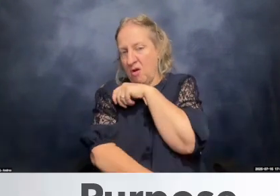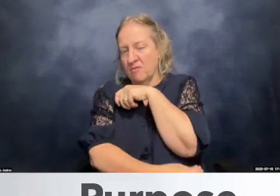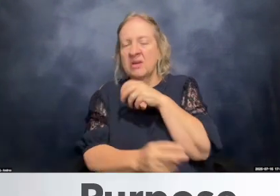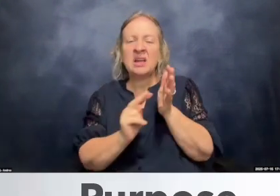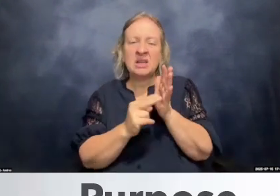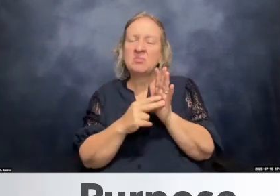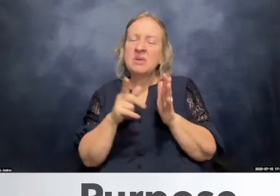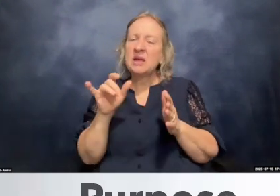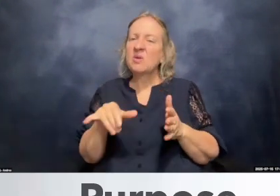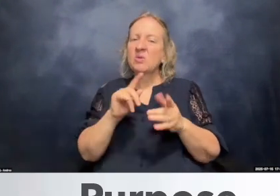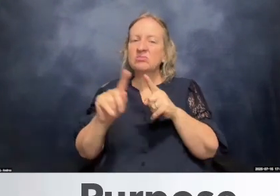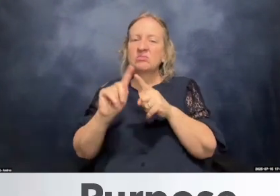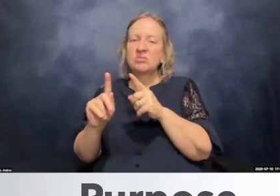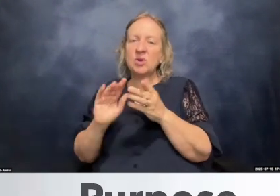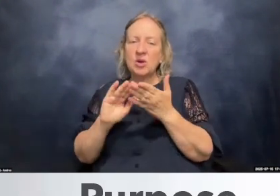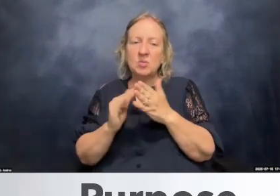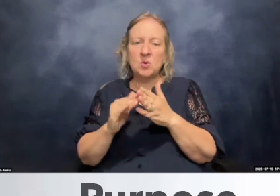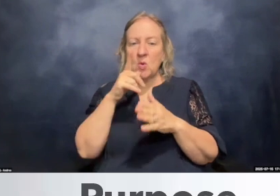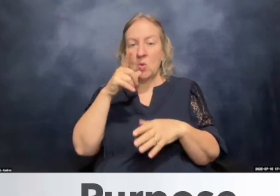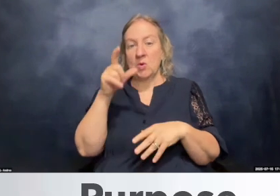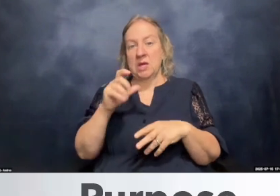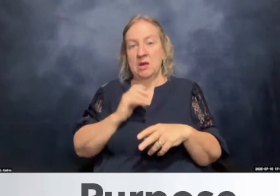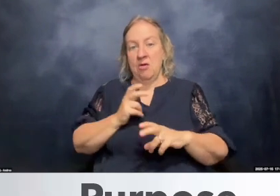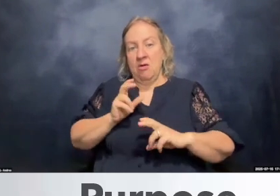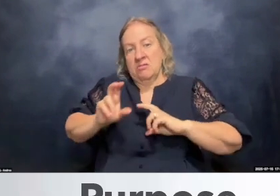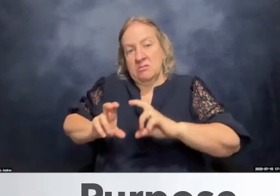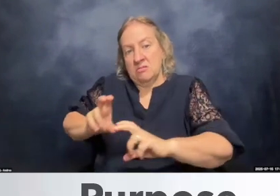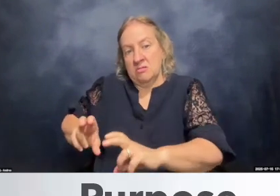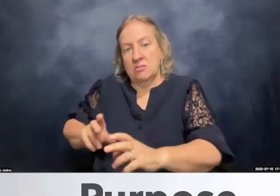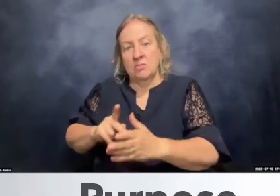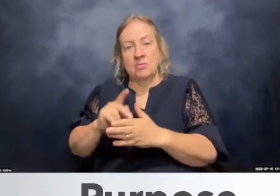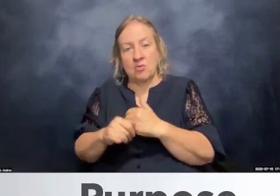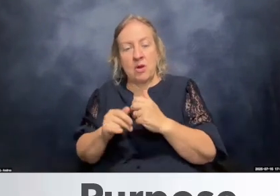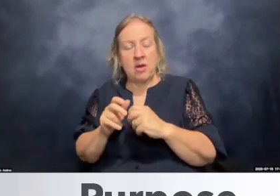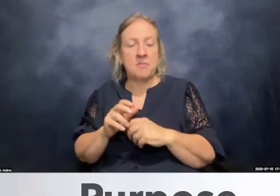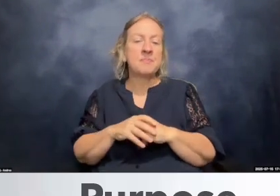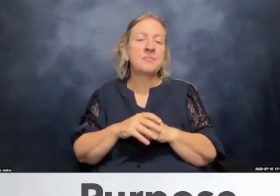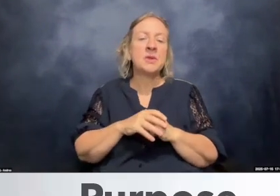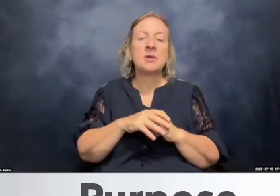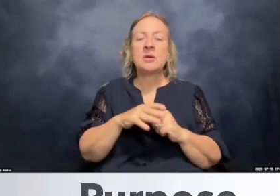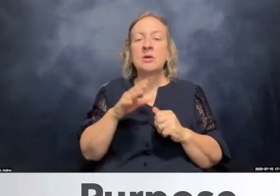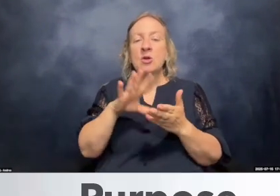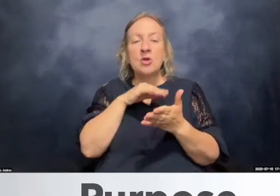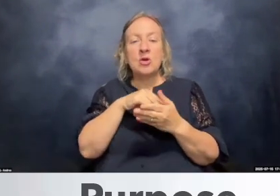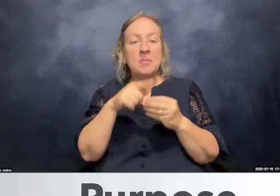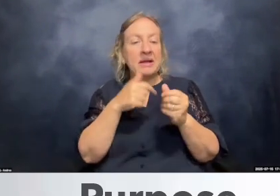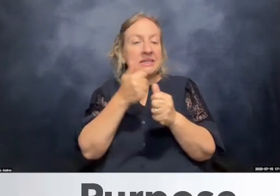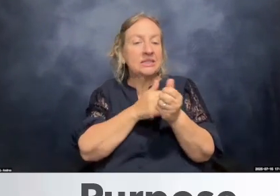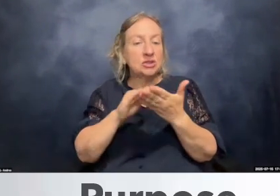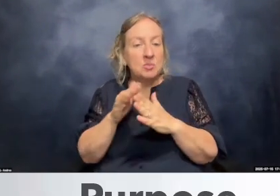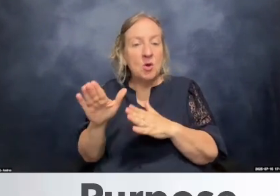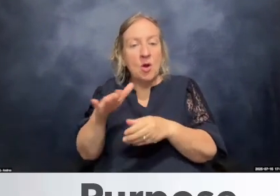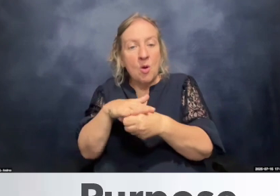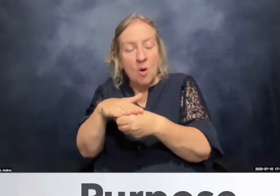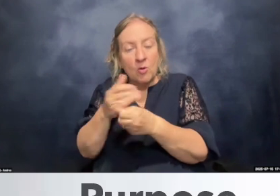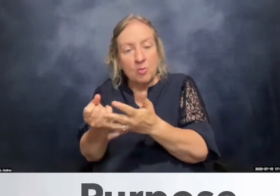our clean transportation incentive program investments. 2, to learn about each community's unique local priorities, including